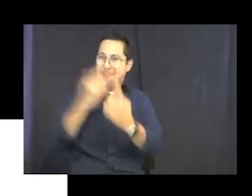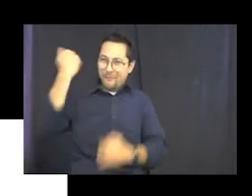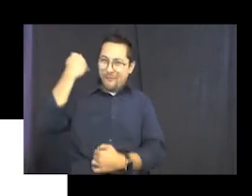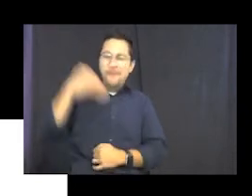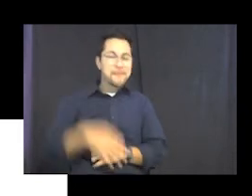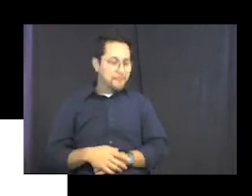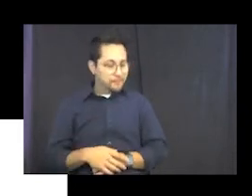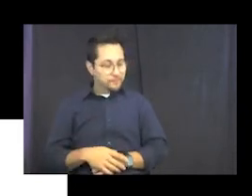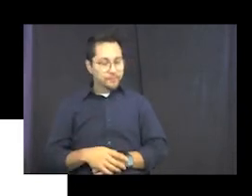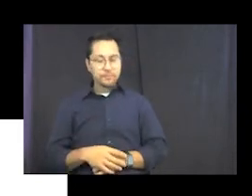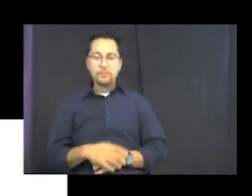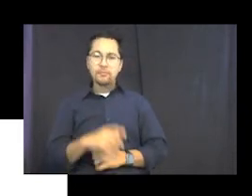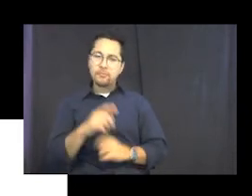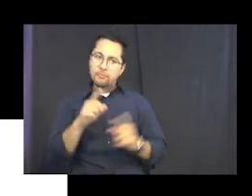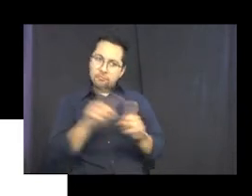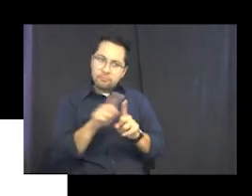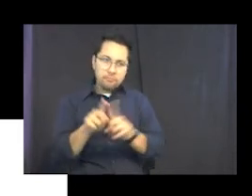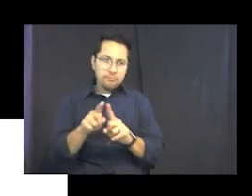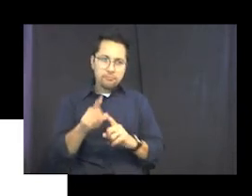really